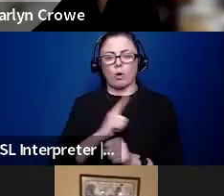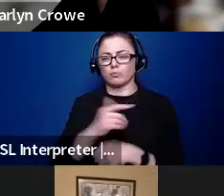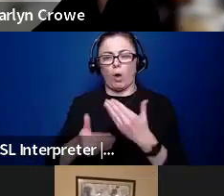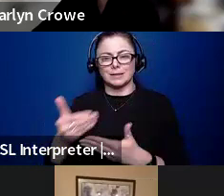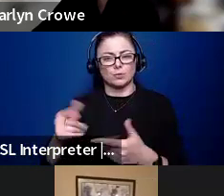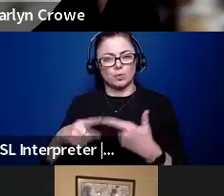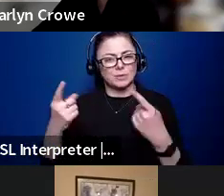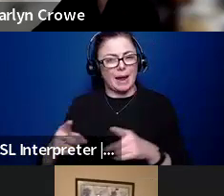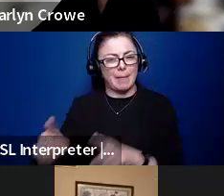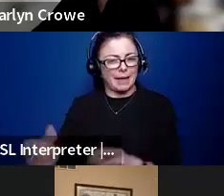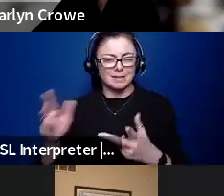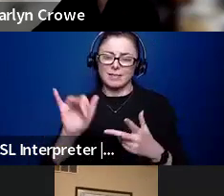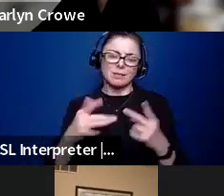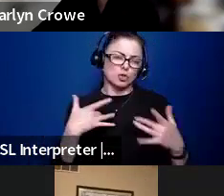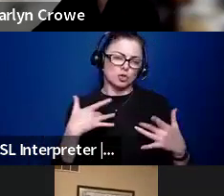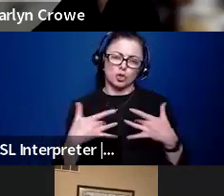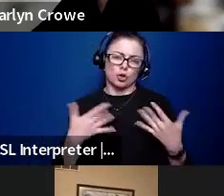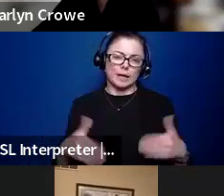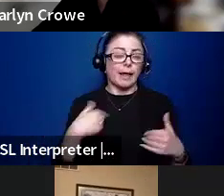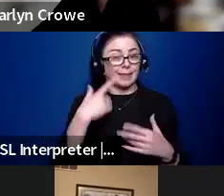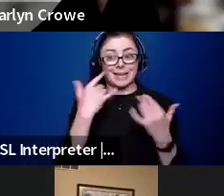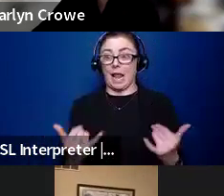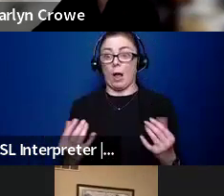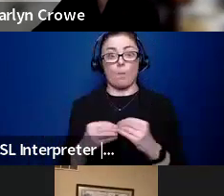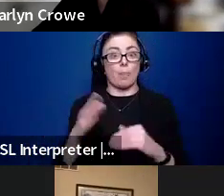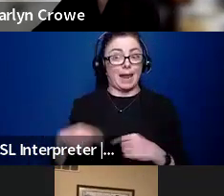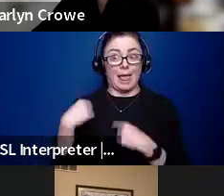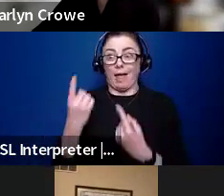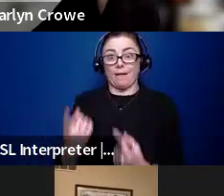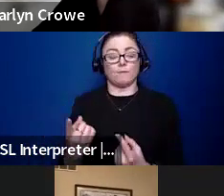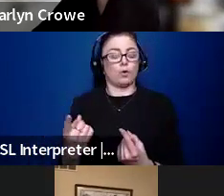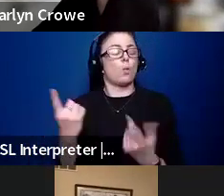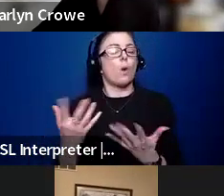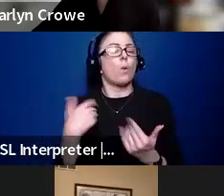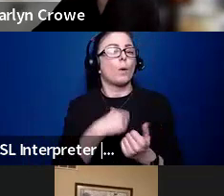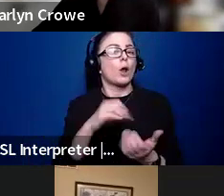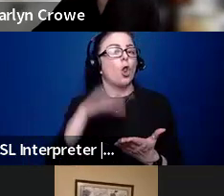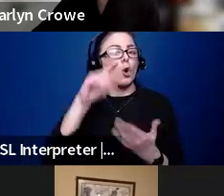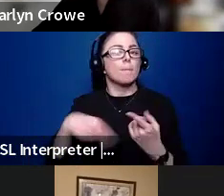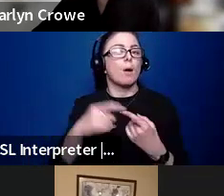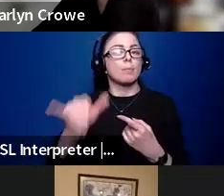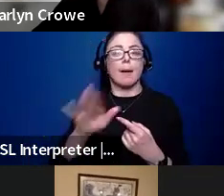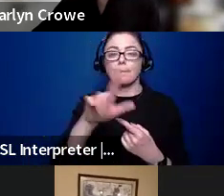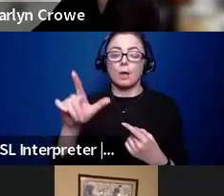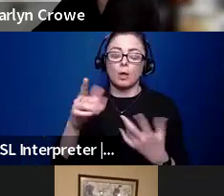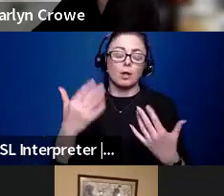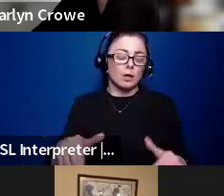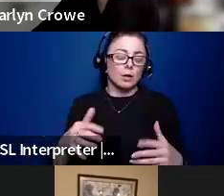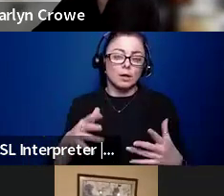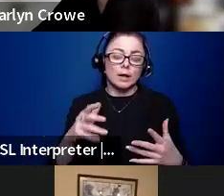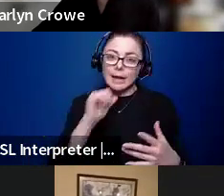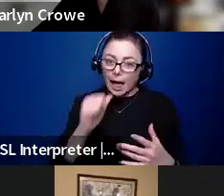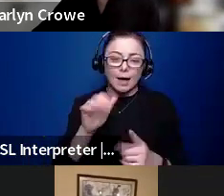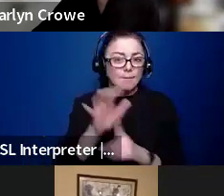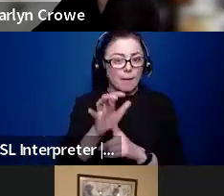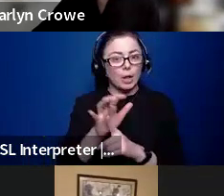concerning. And I just think now more than ever, the one thing we can learn about this bill being so wildly unpopular, it warranted an